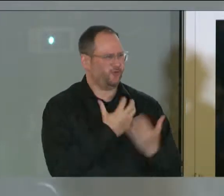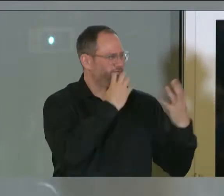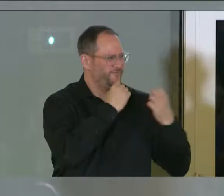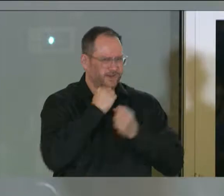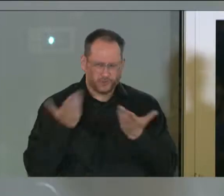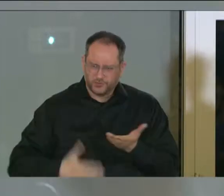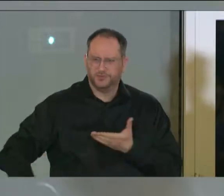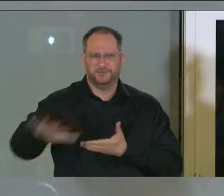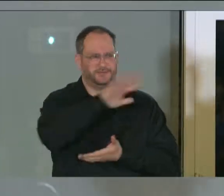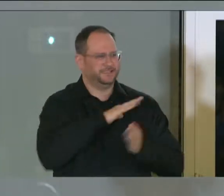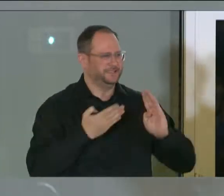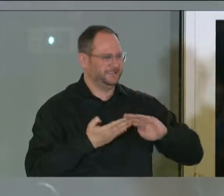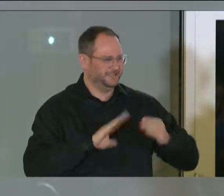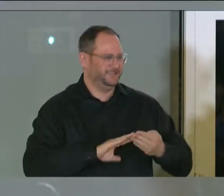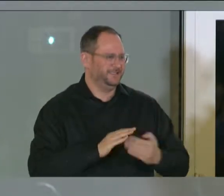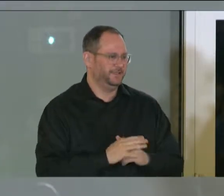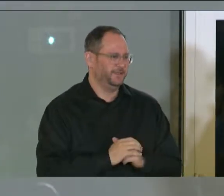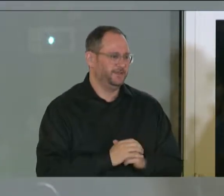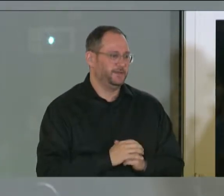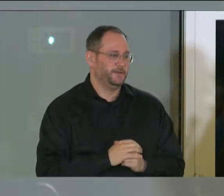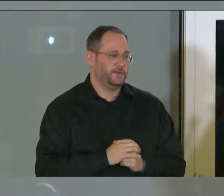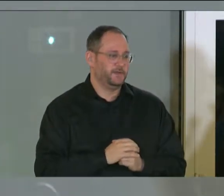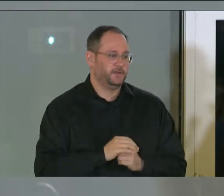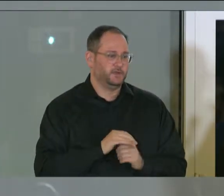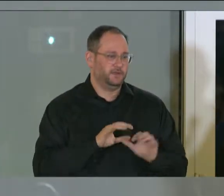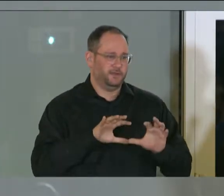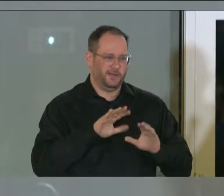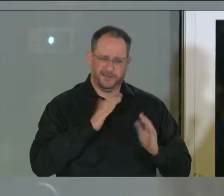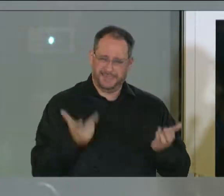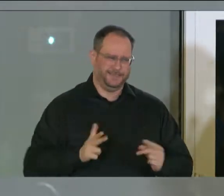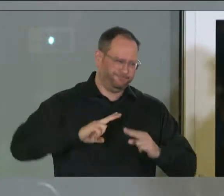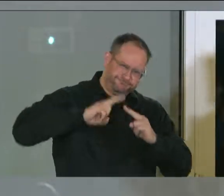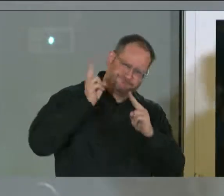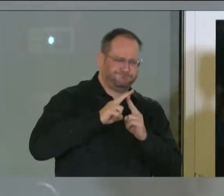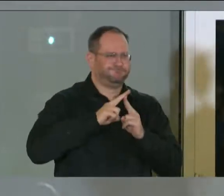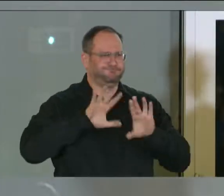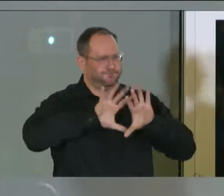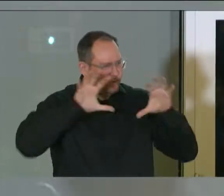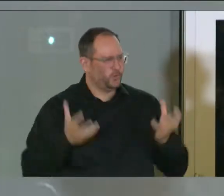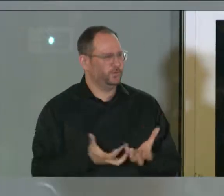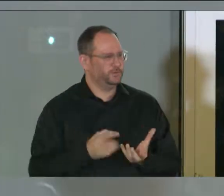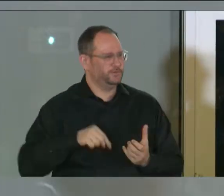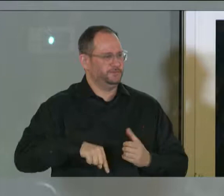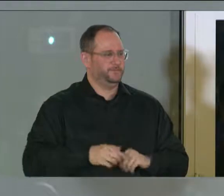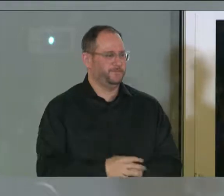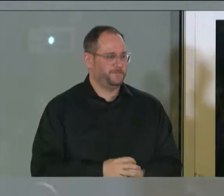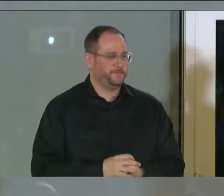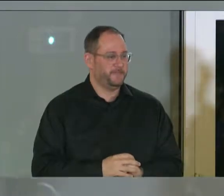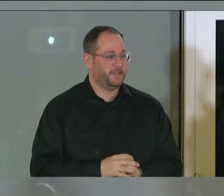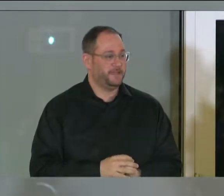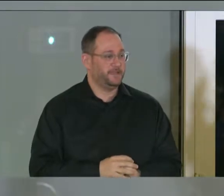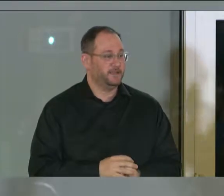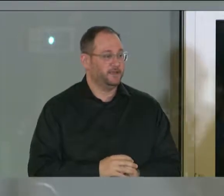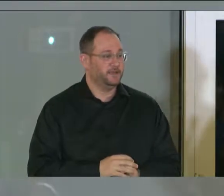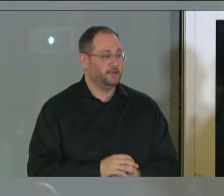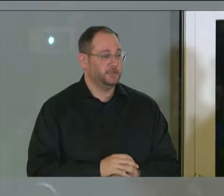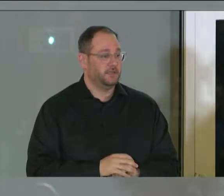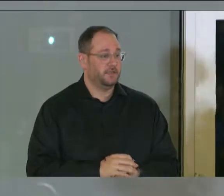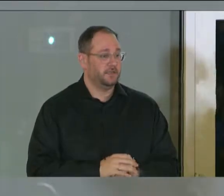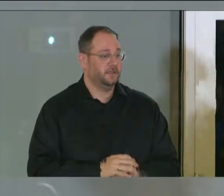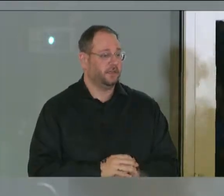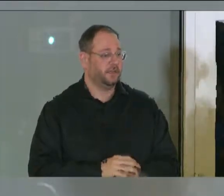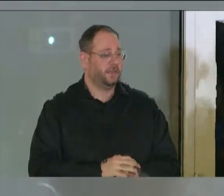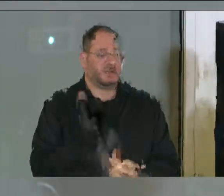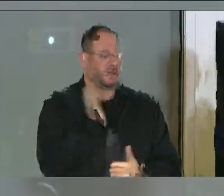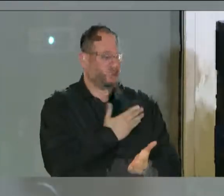world-class cities need to have in place. Our budgeting process you saw the words that you put